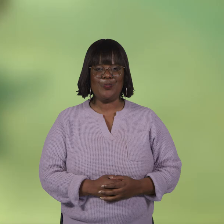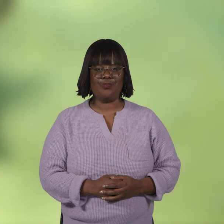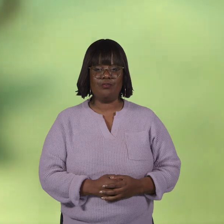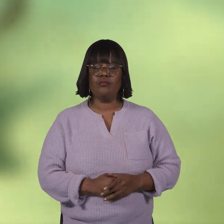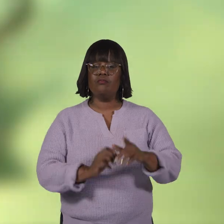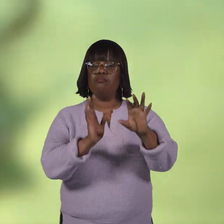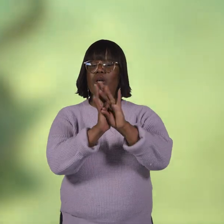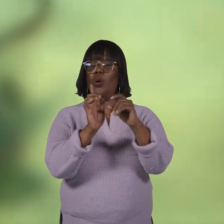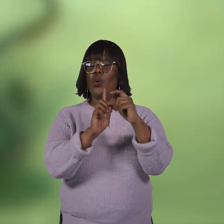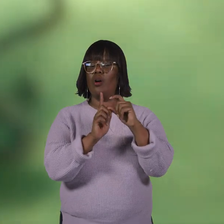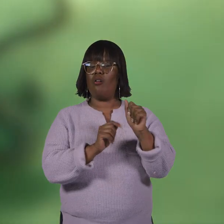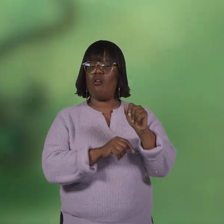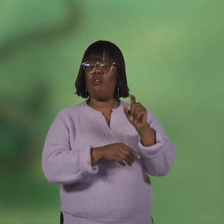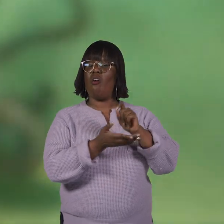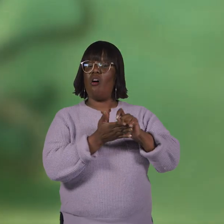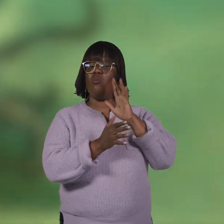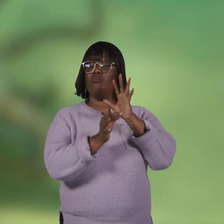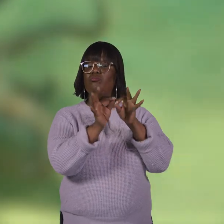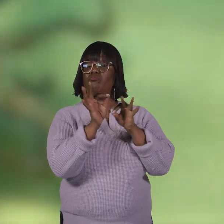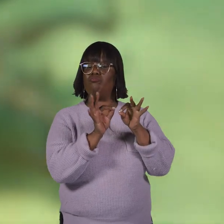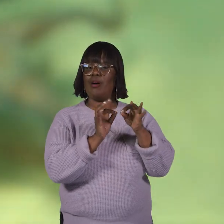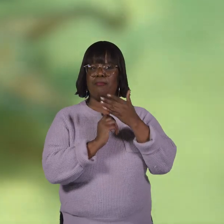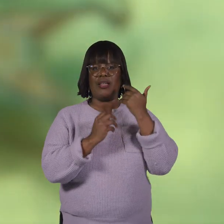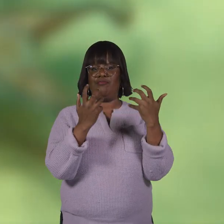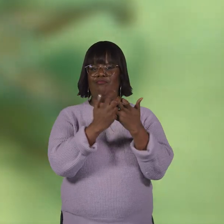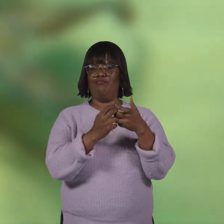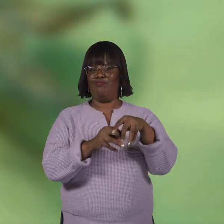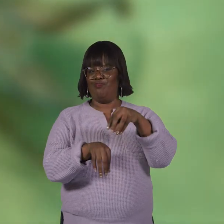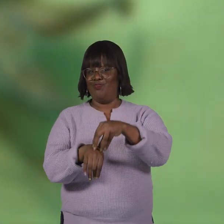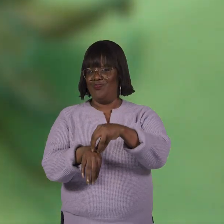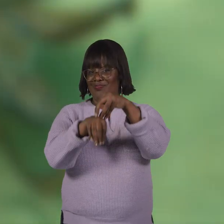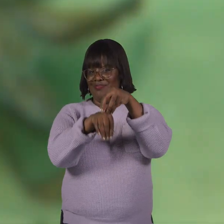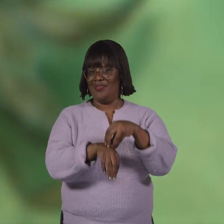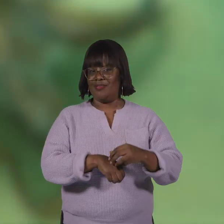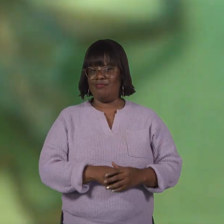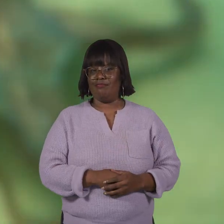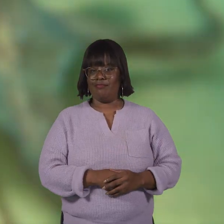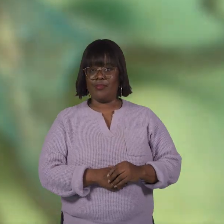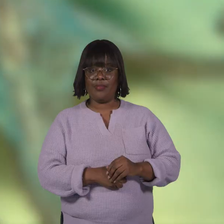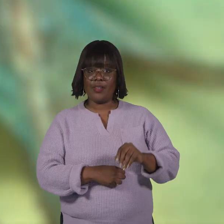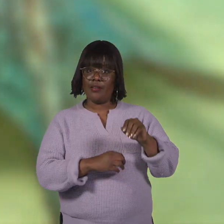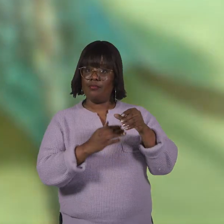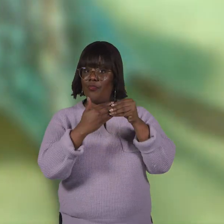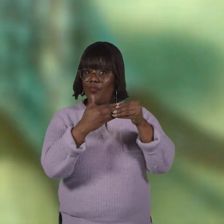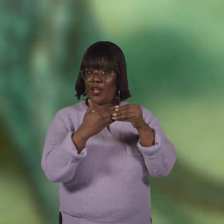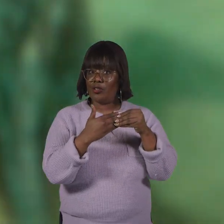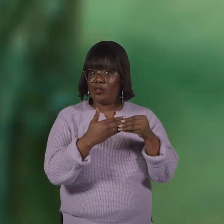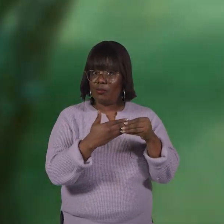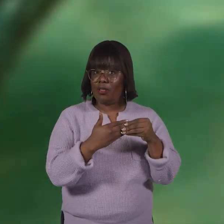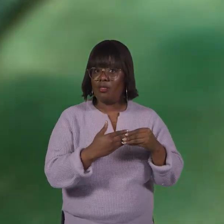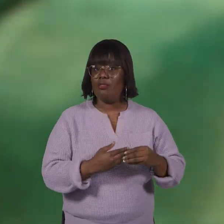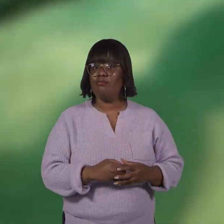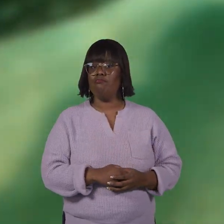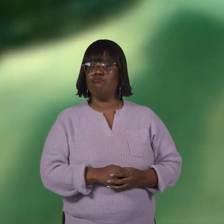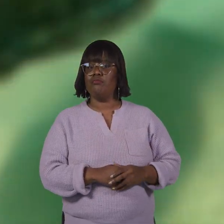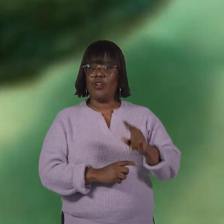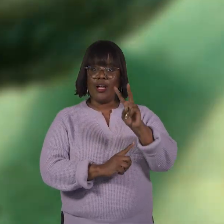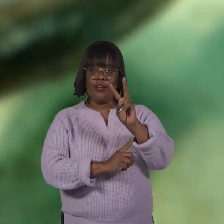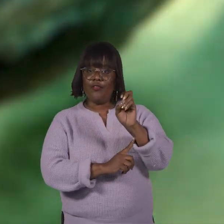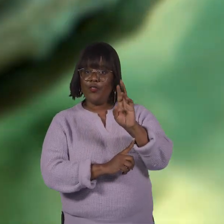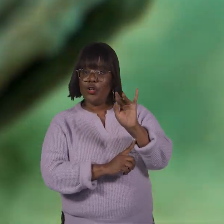Choose the word the author would say best describes the octopus. A. Inflexible. B.